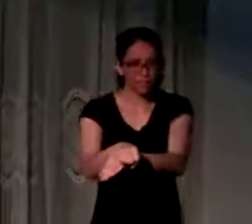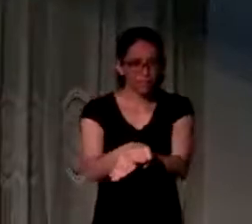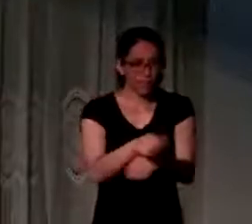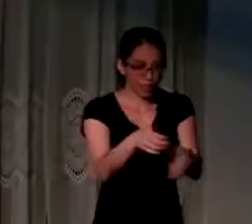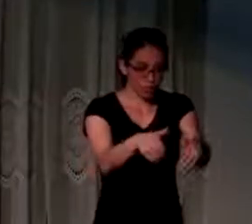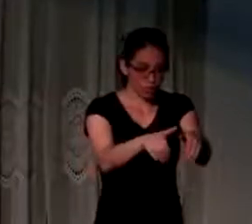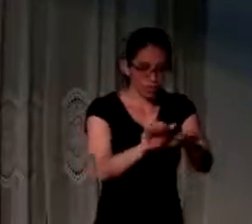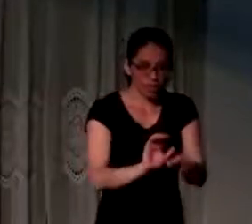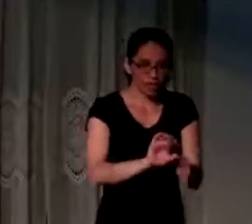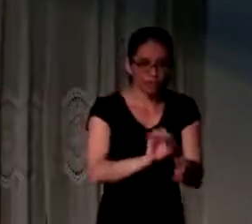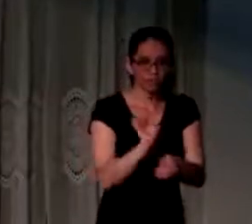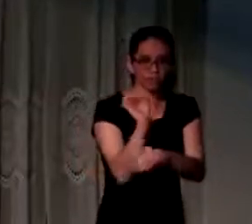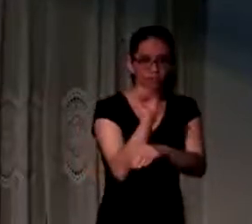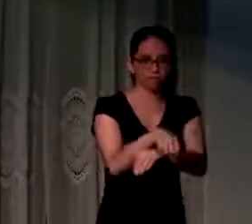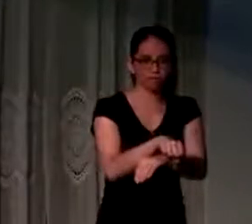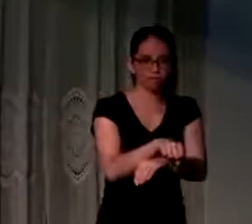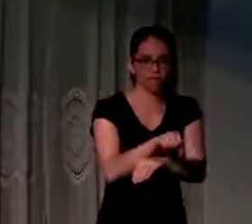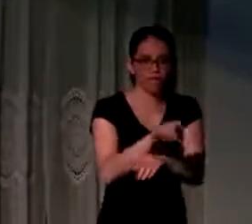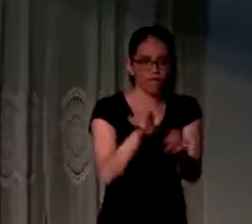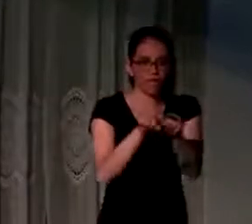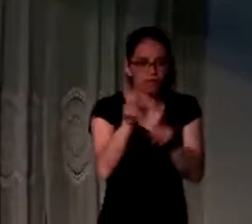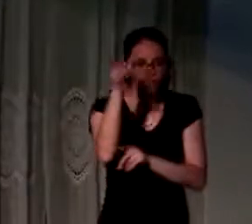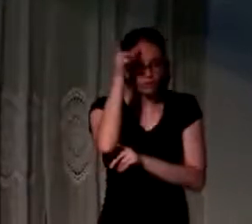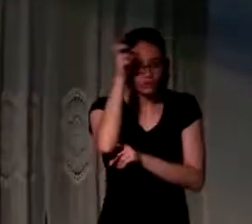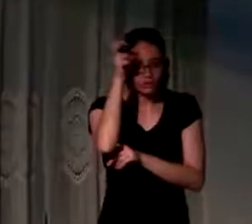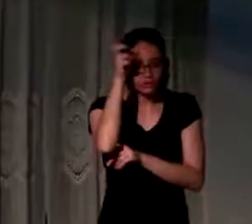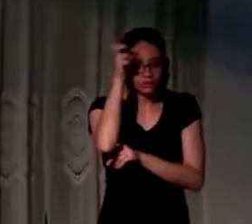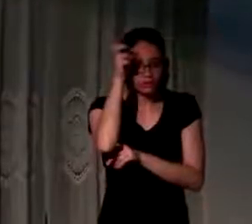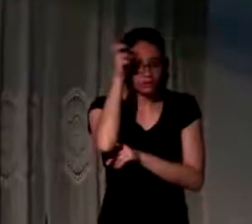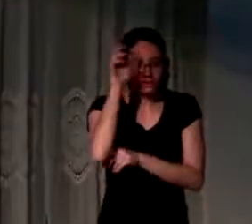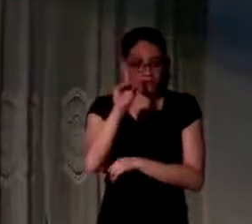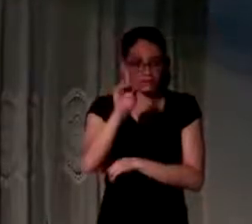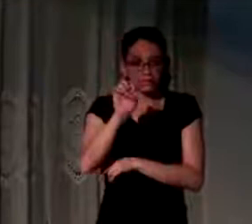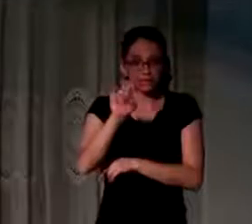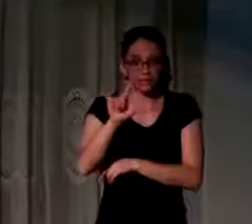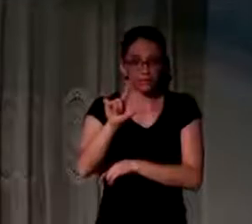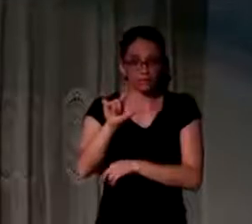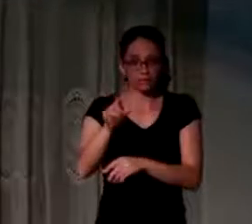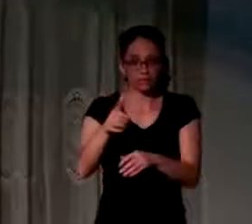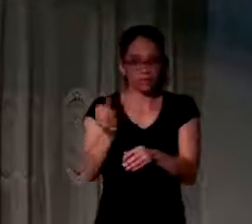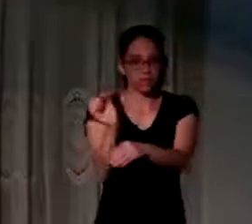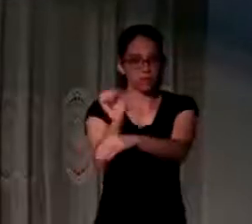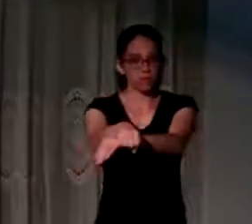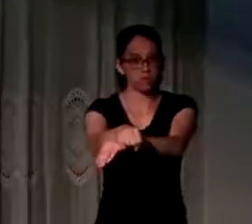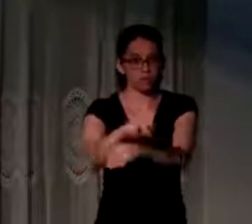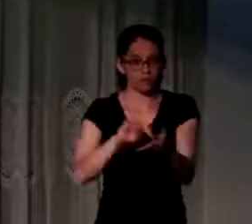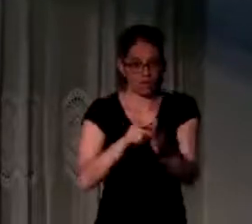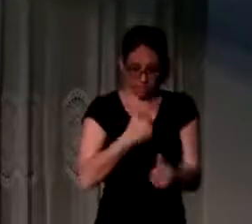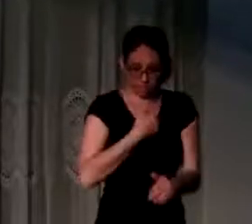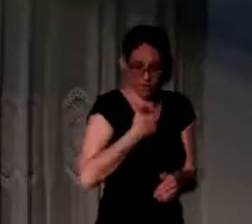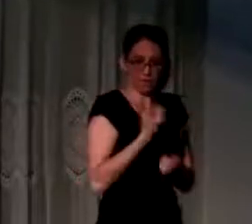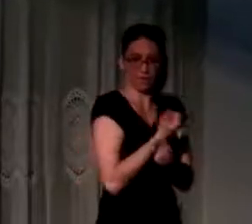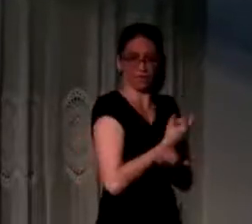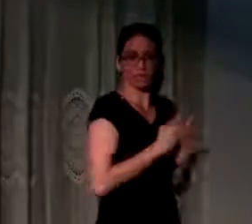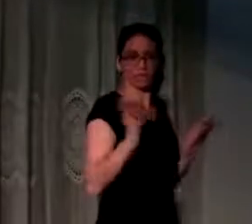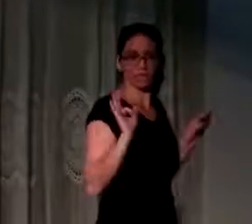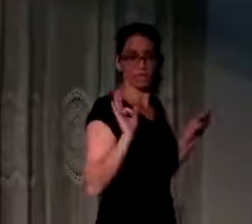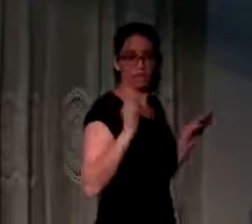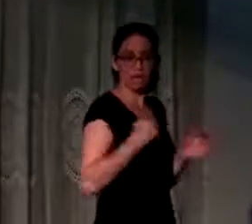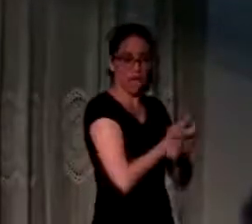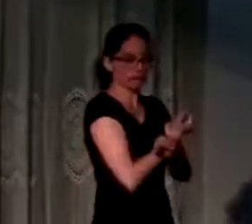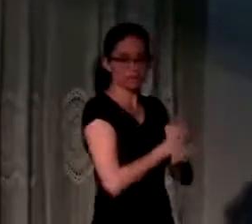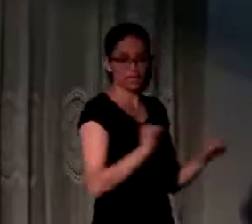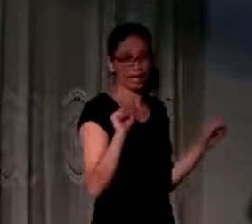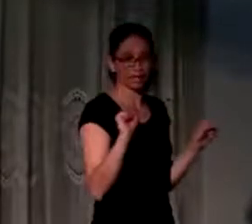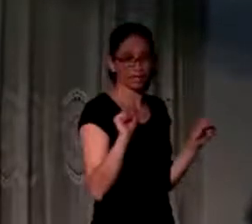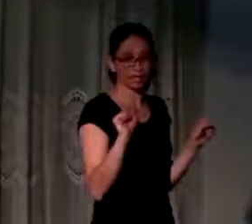grave, the devil. I'm free. I'm saved. I don't care if the whole